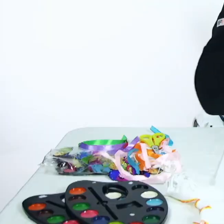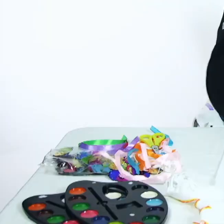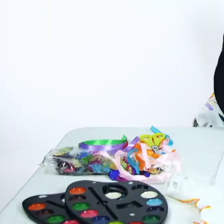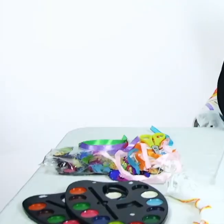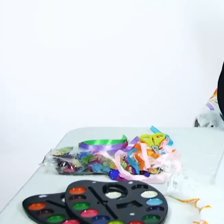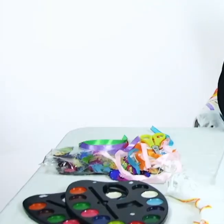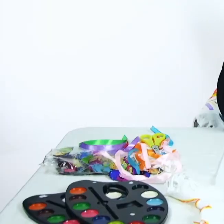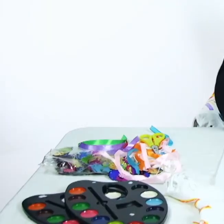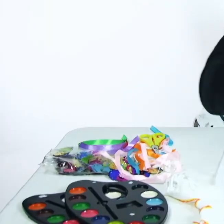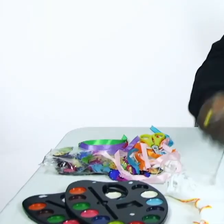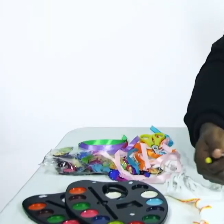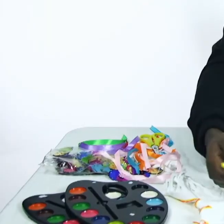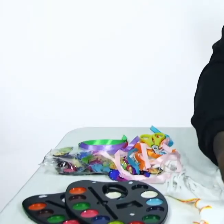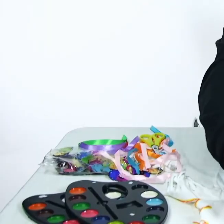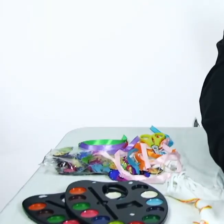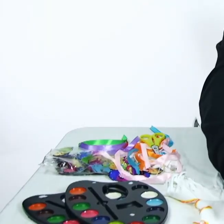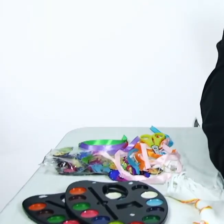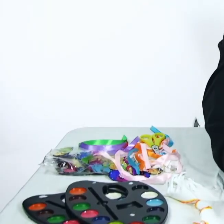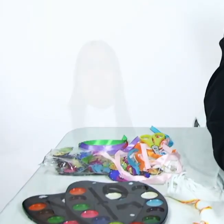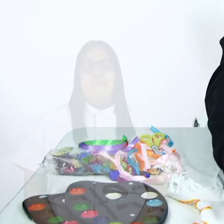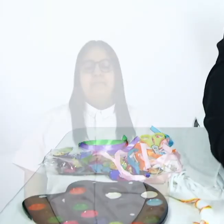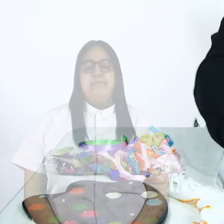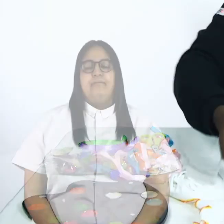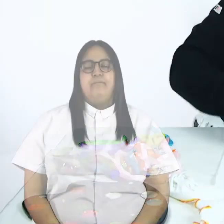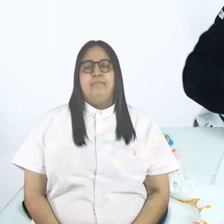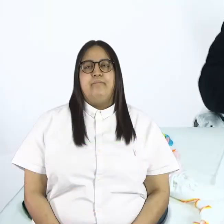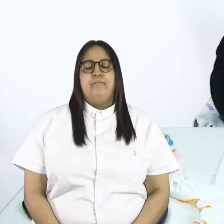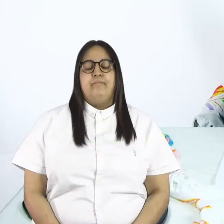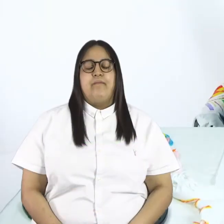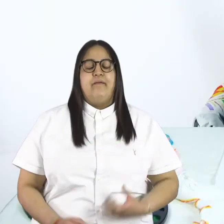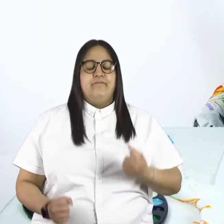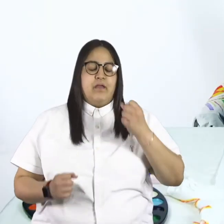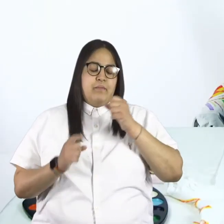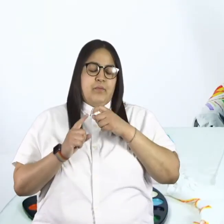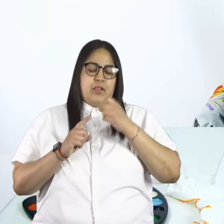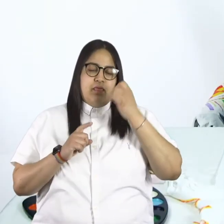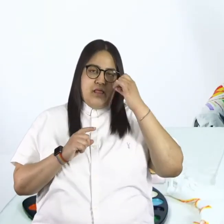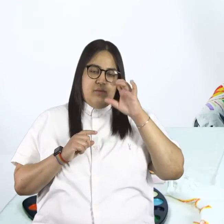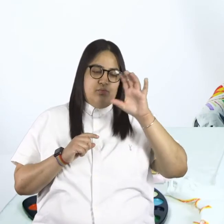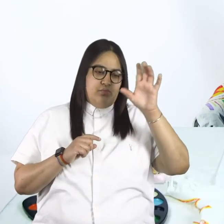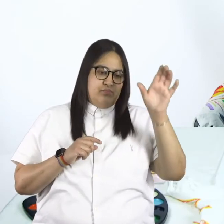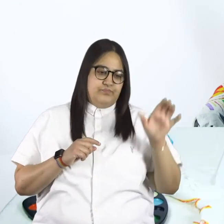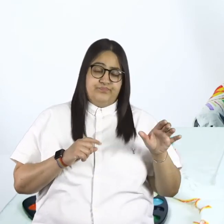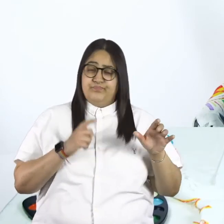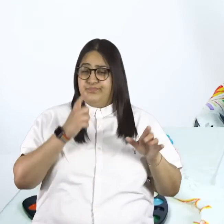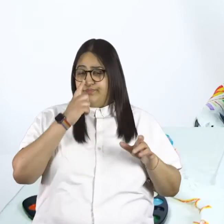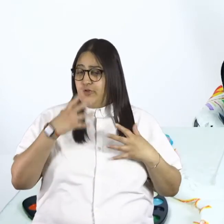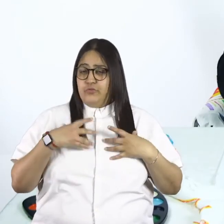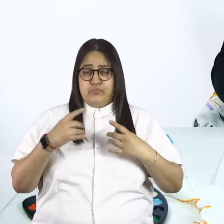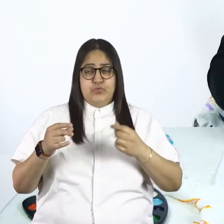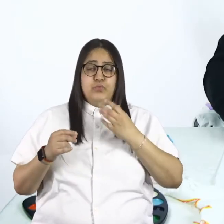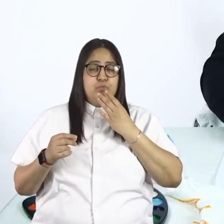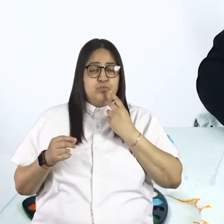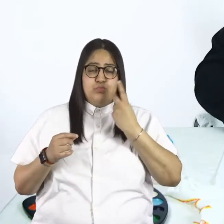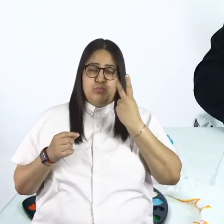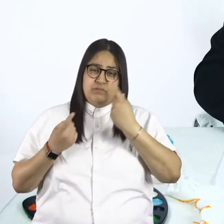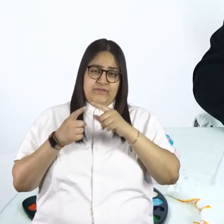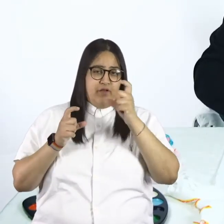Like I mentioned not too long ago, you see how I've got the purple and the yellow on this side? You can probably choose to use a different 2 colours on the opposite side as